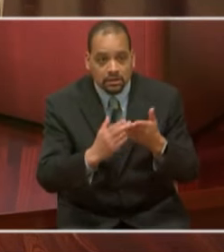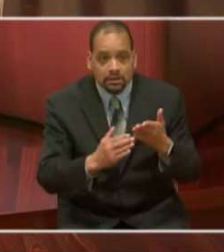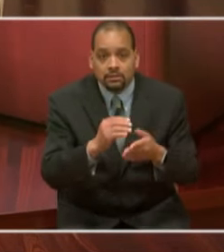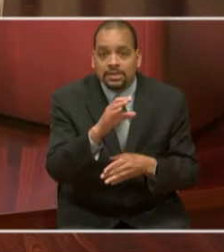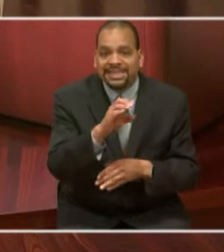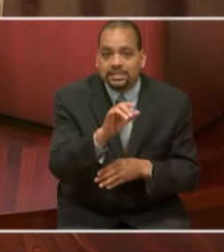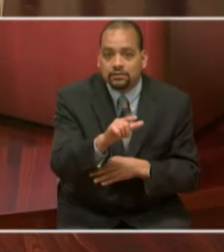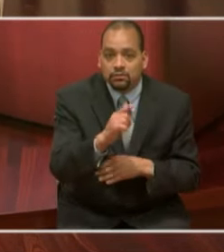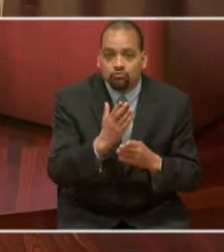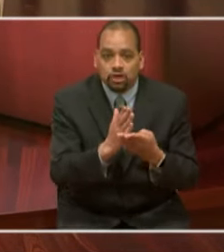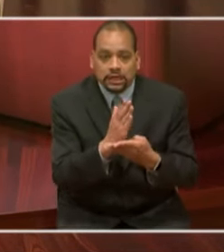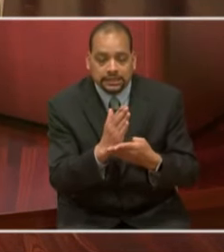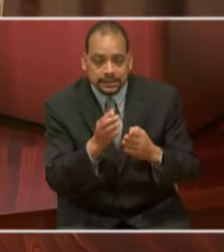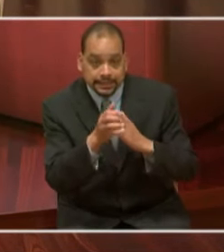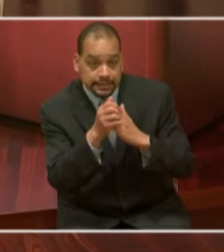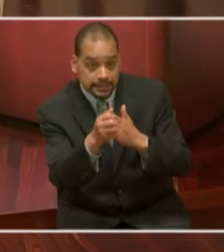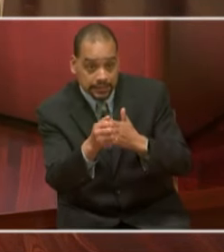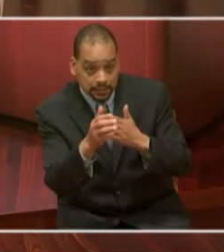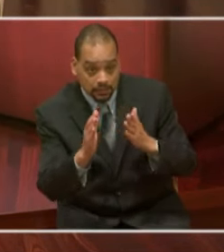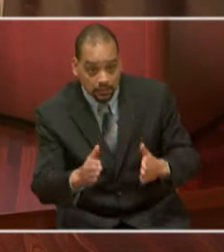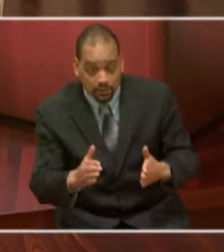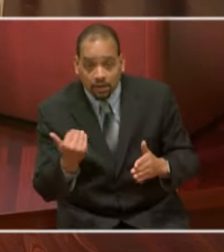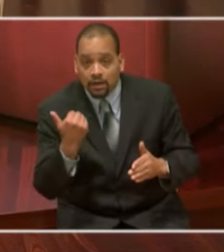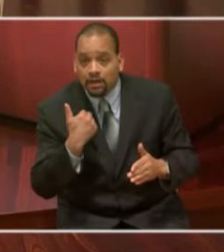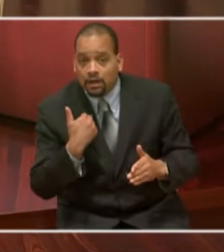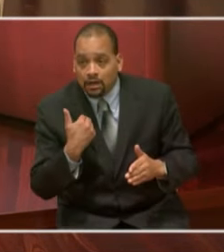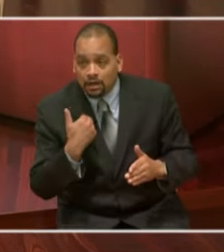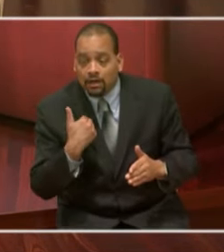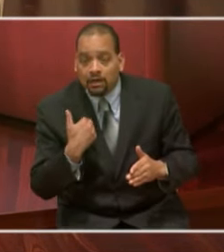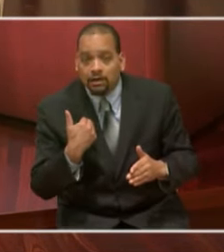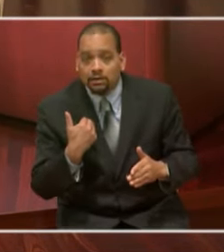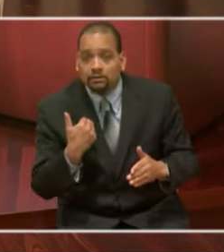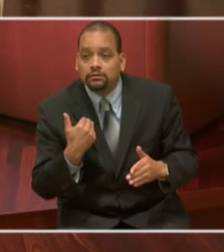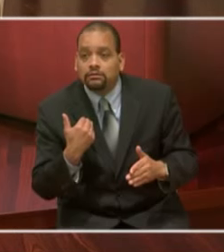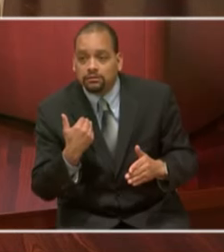high school students with Dr. Martin Luther King,